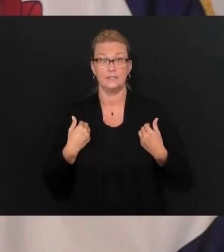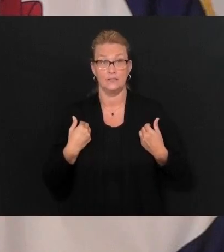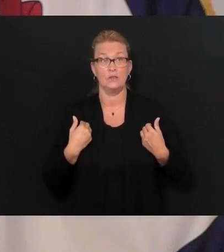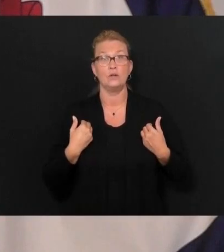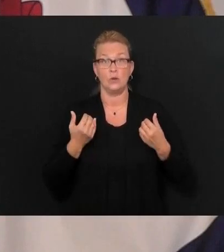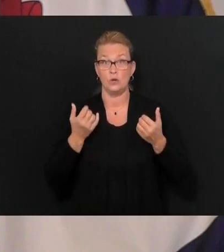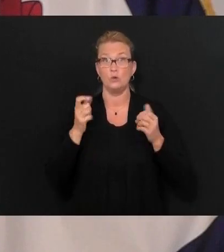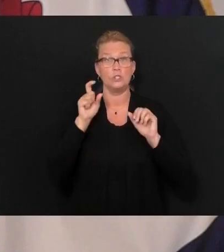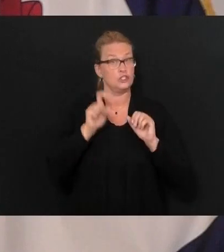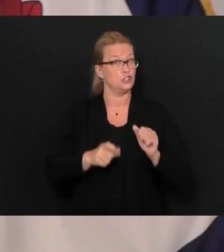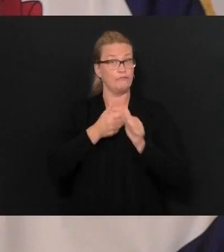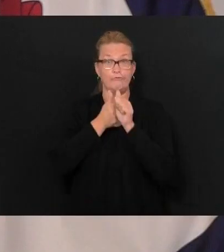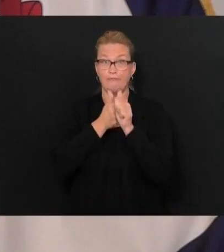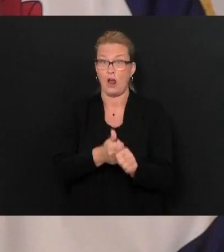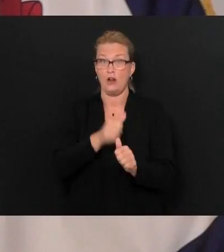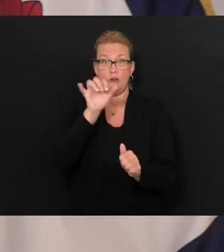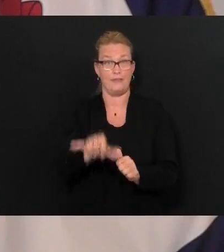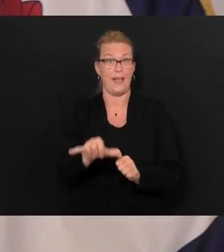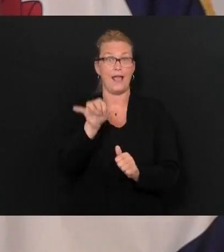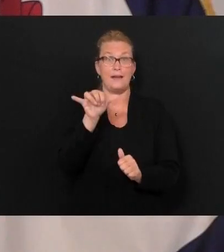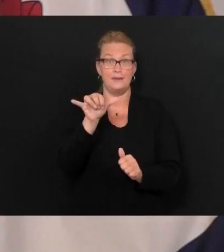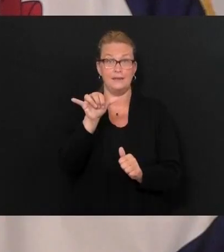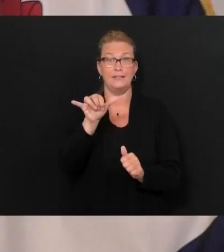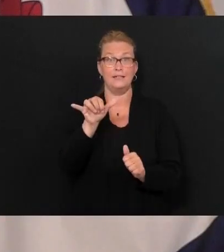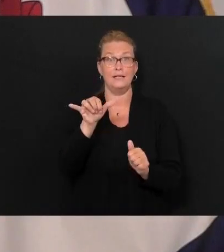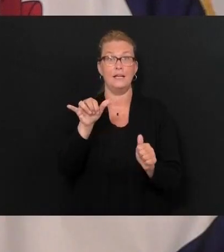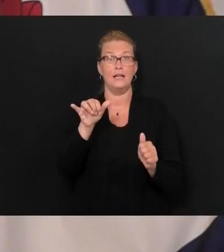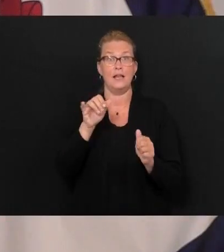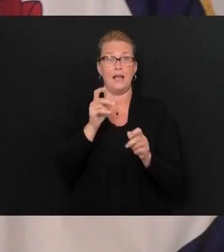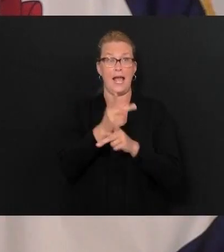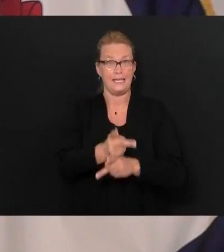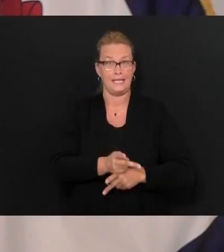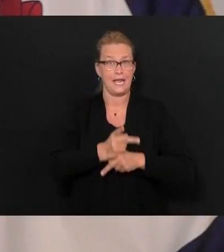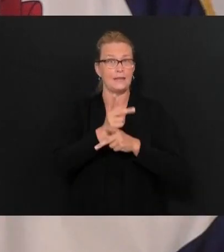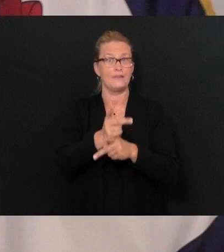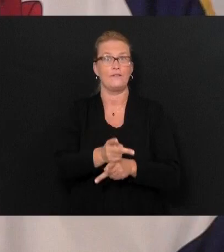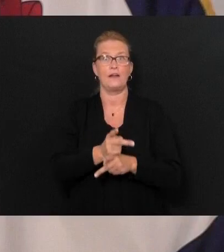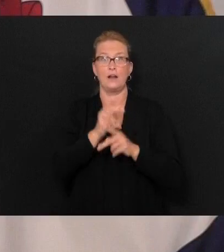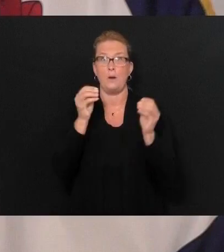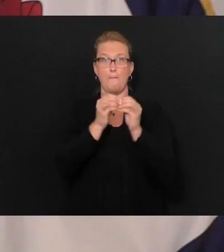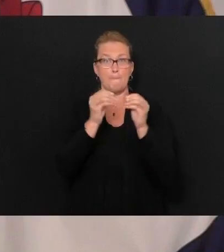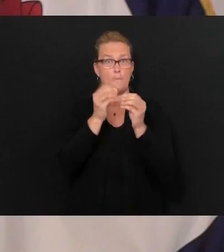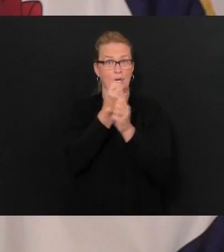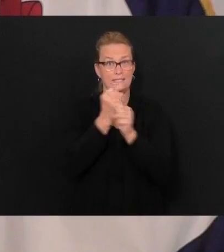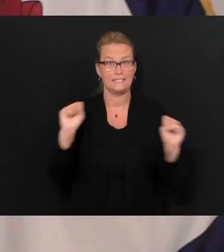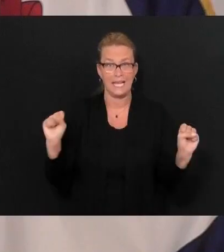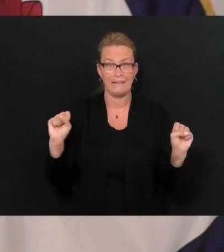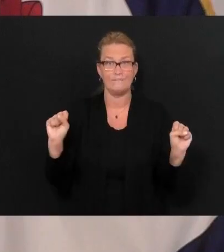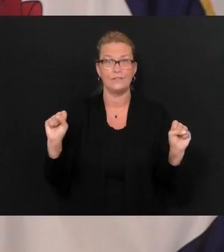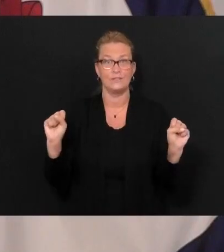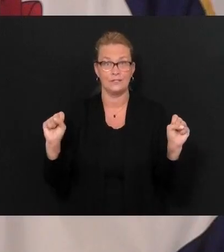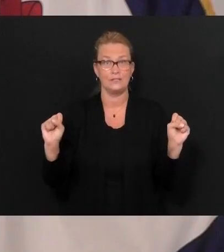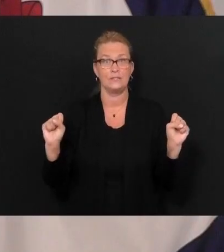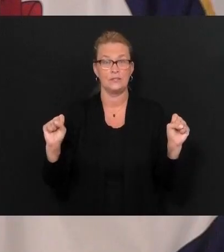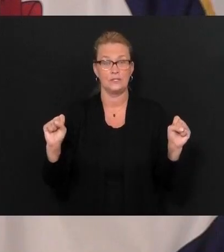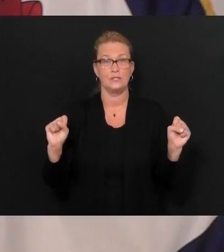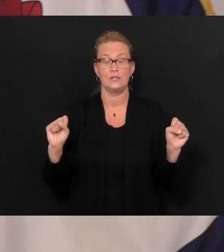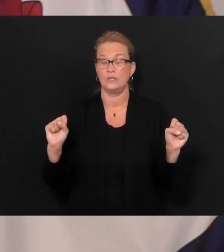should stay that course and stay more cautious and stay more safe and everything